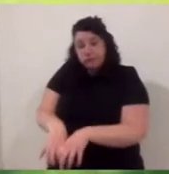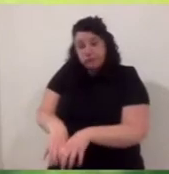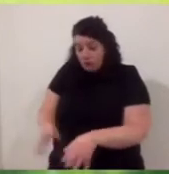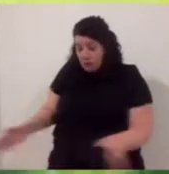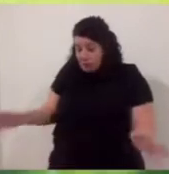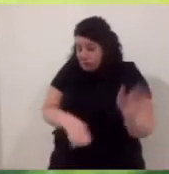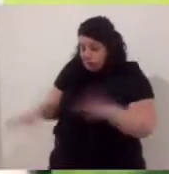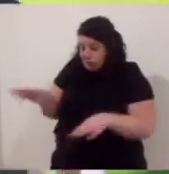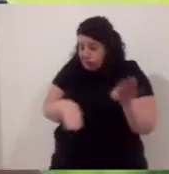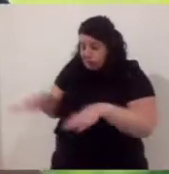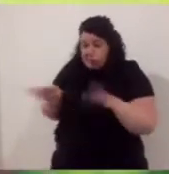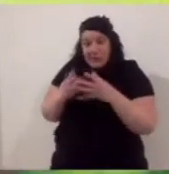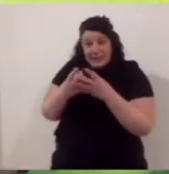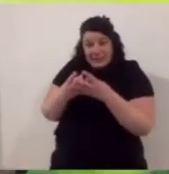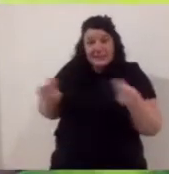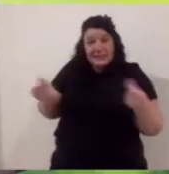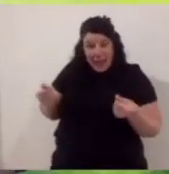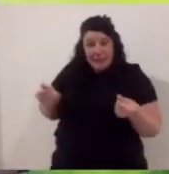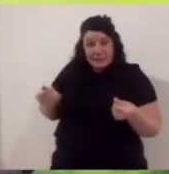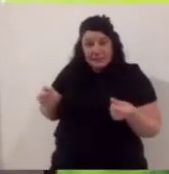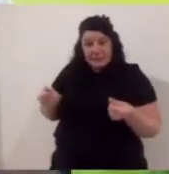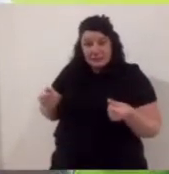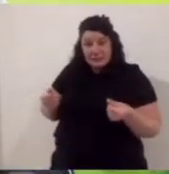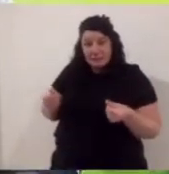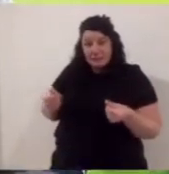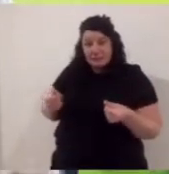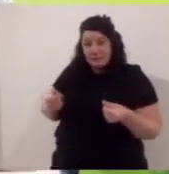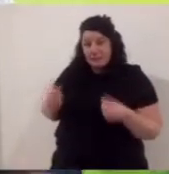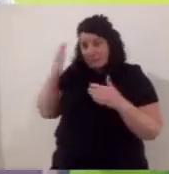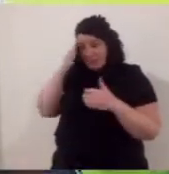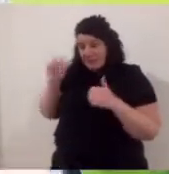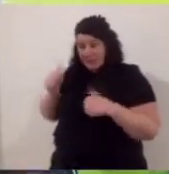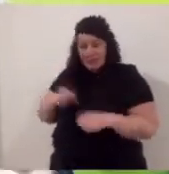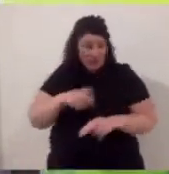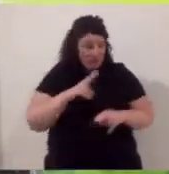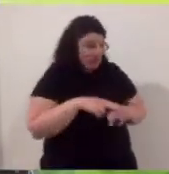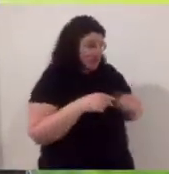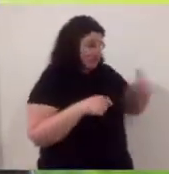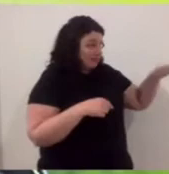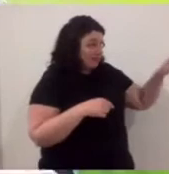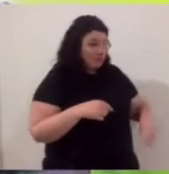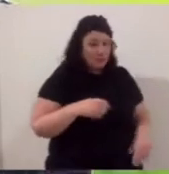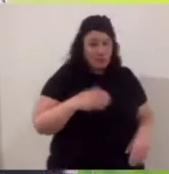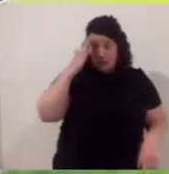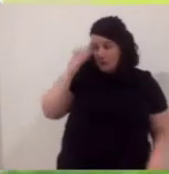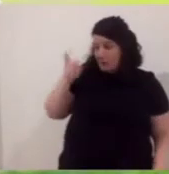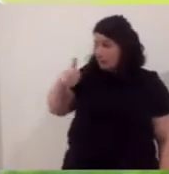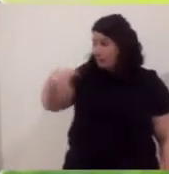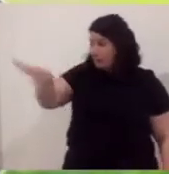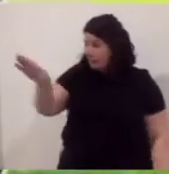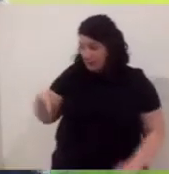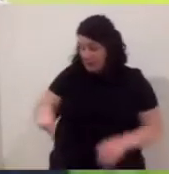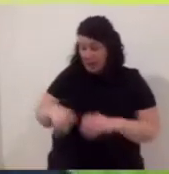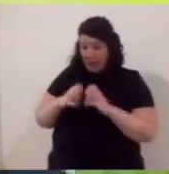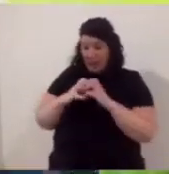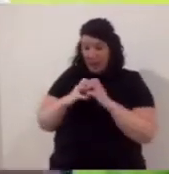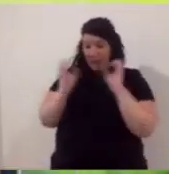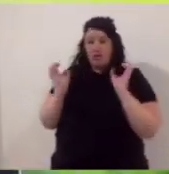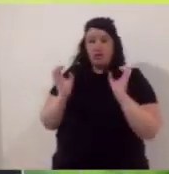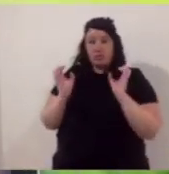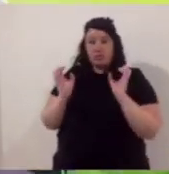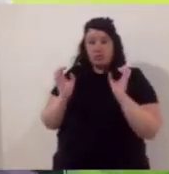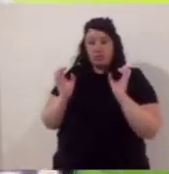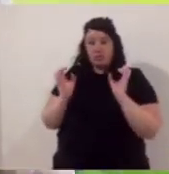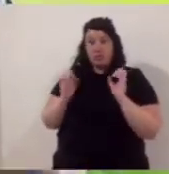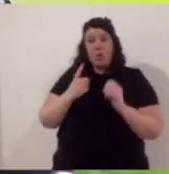eggs in that nest. She fills it back in with sand, and that's actually mum's job done too. She doesn't see those hatchlings when they will